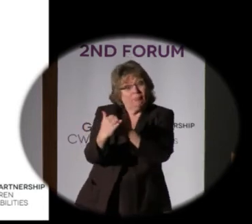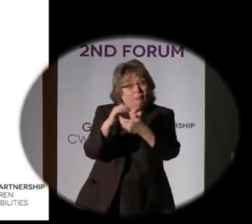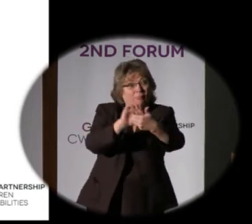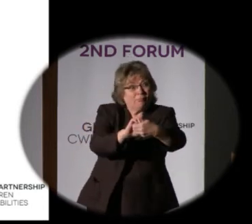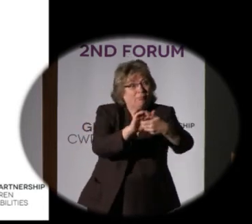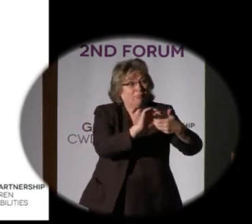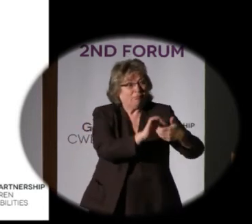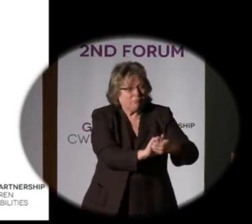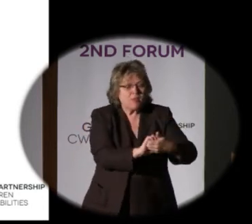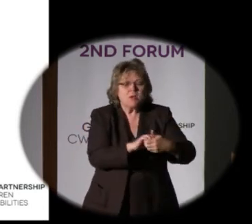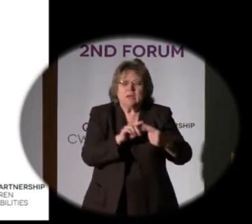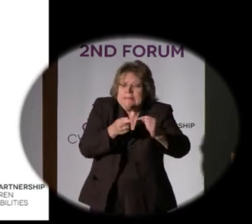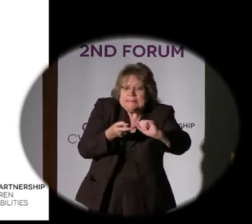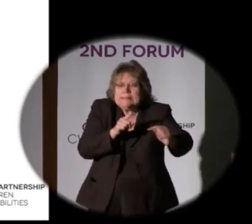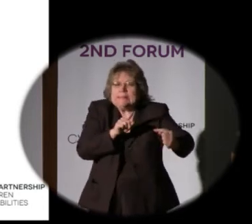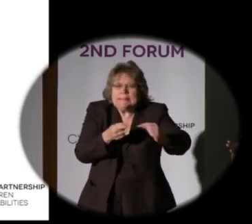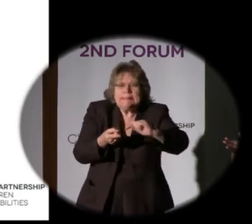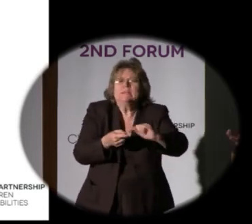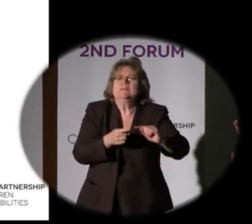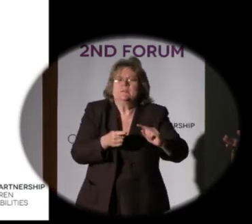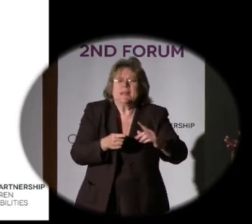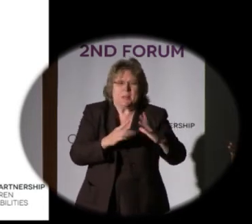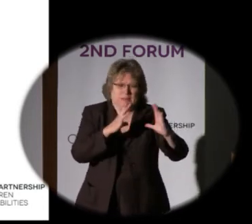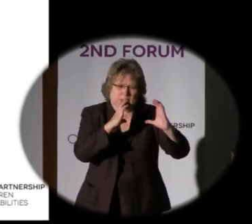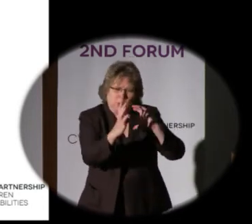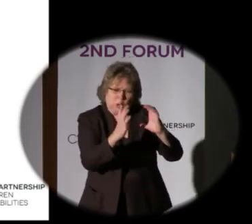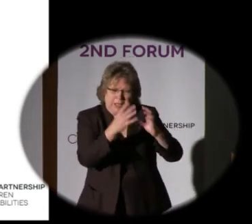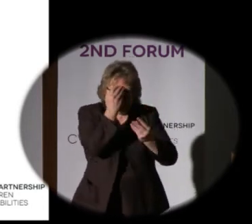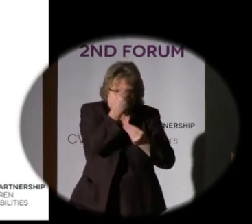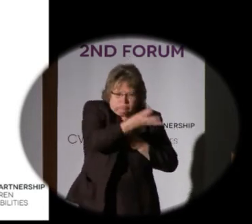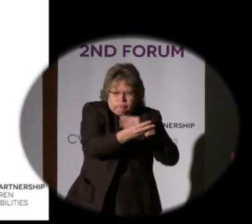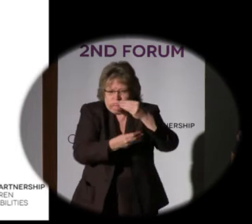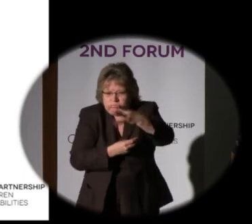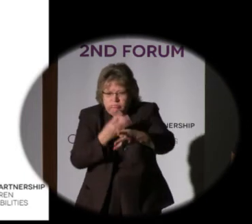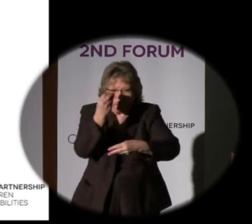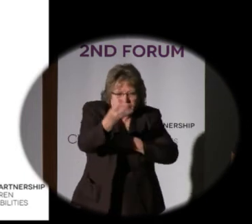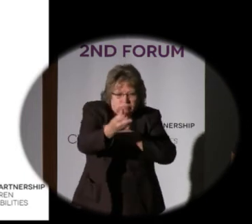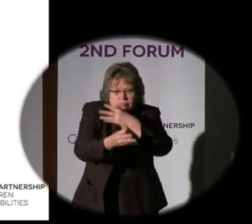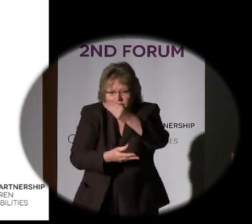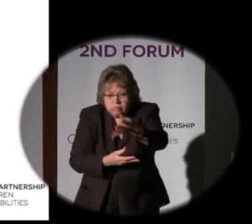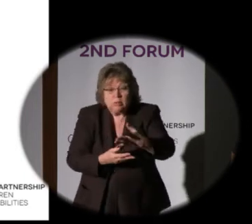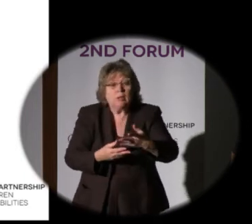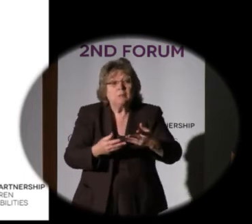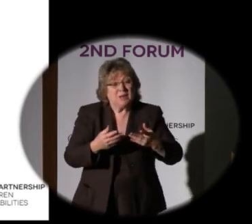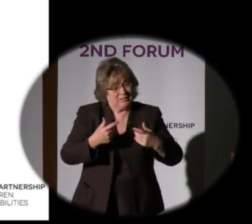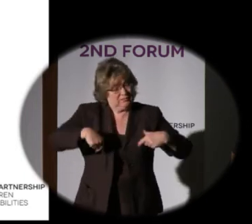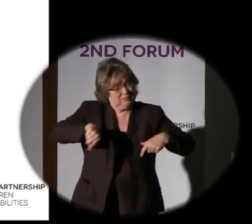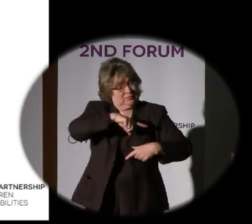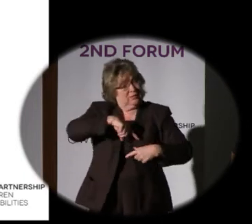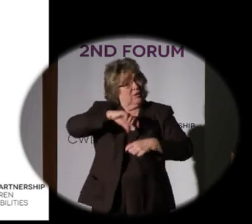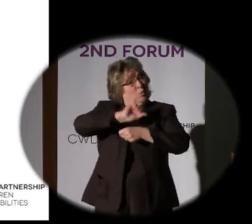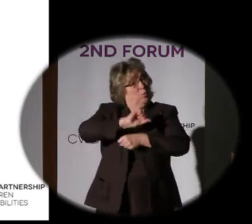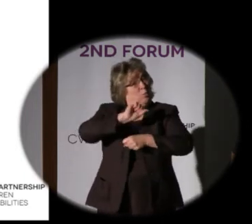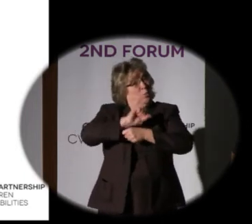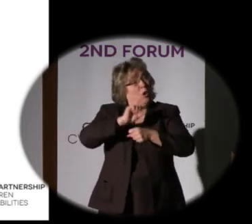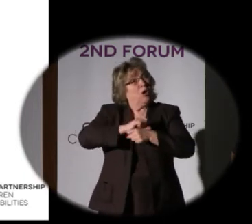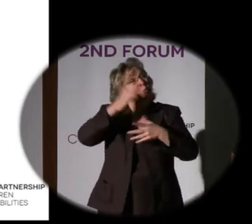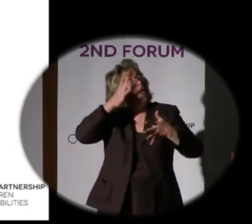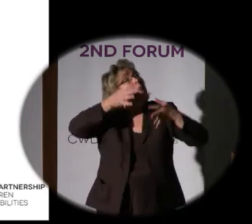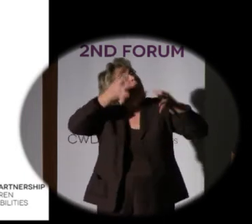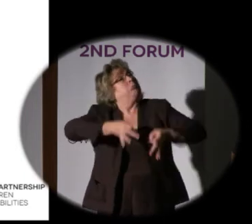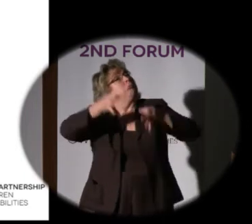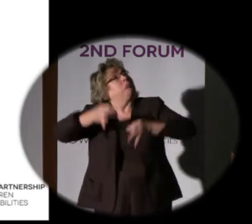information, use of the knowledge community. Just make the community yours. It's yours. We're going to provide the platform, and let's